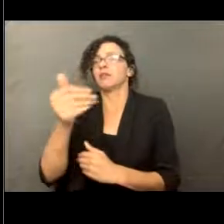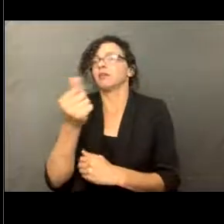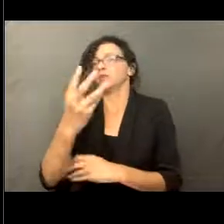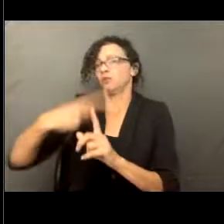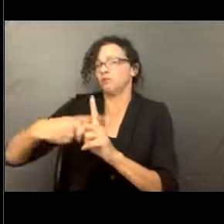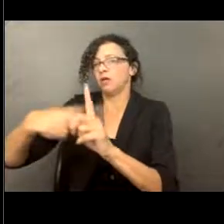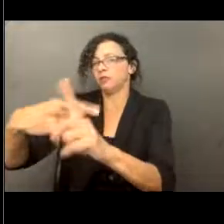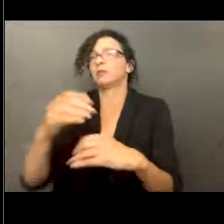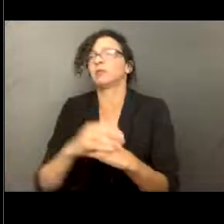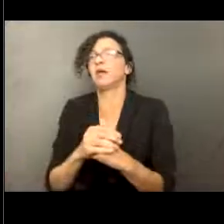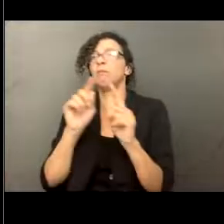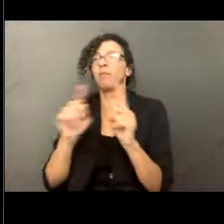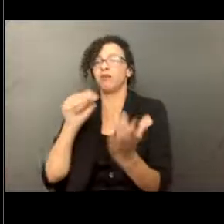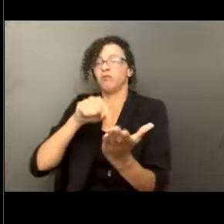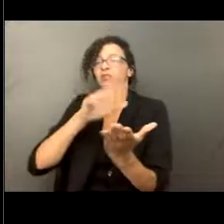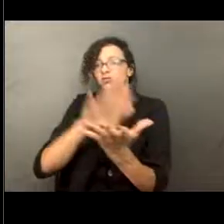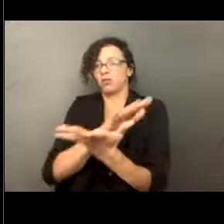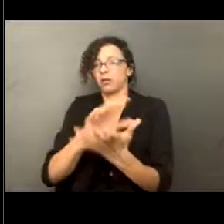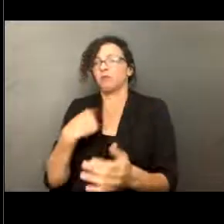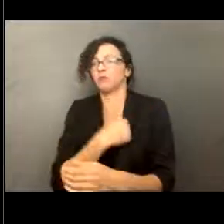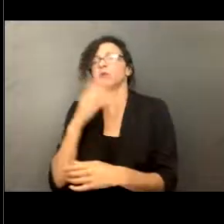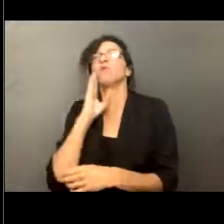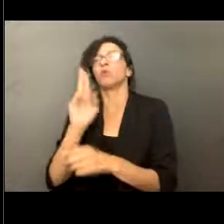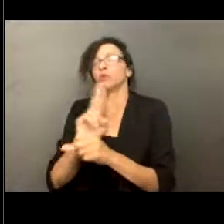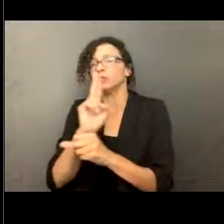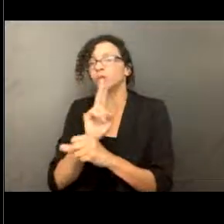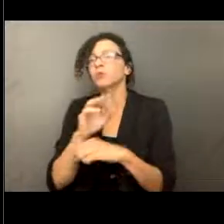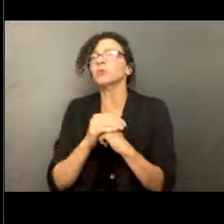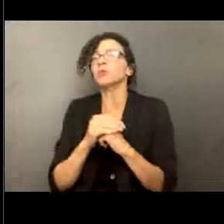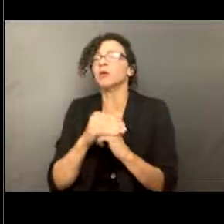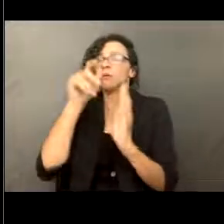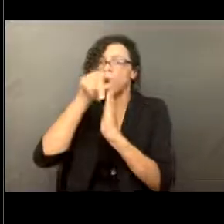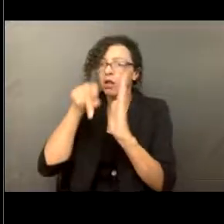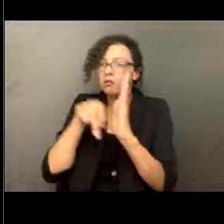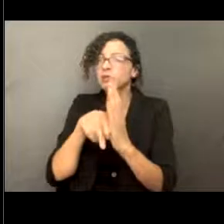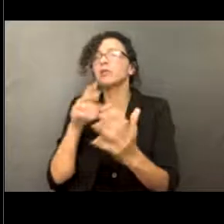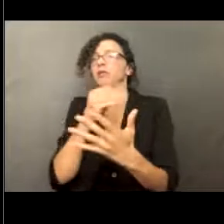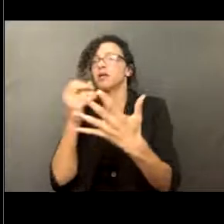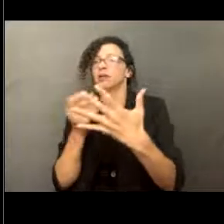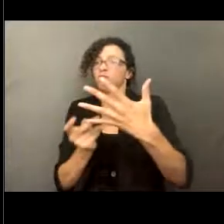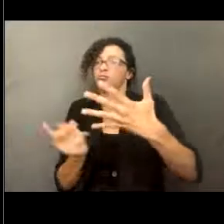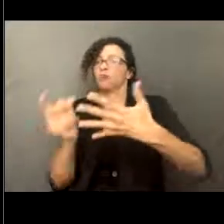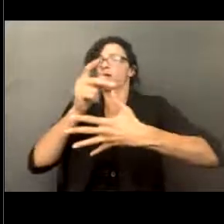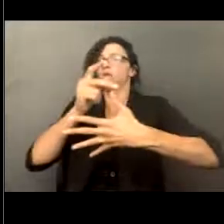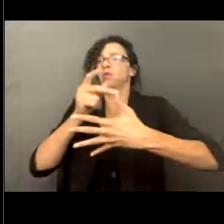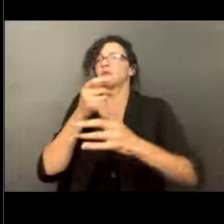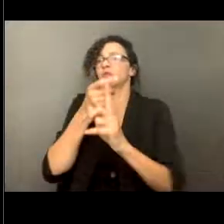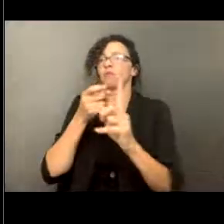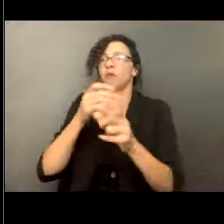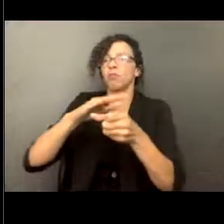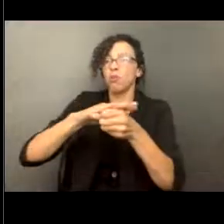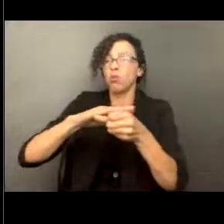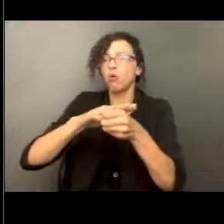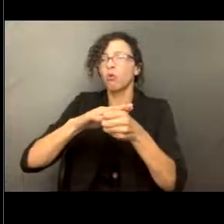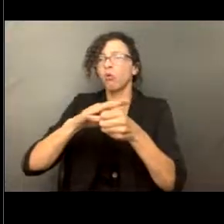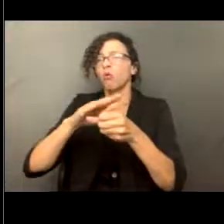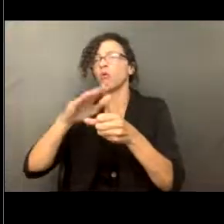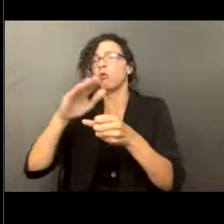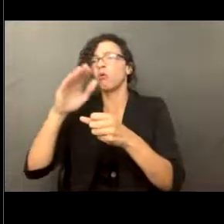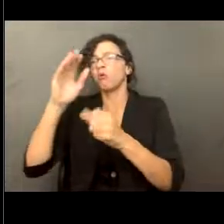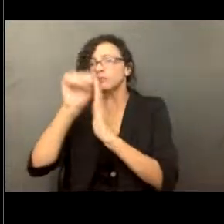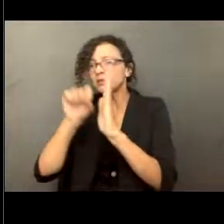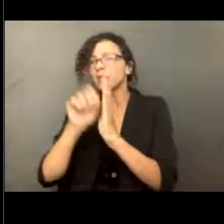policies and priorities. From our perspective, from your funding partners at the local level, we can look and start dissecting into where those dollars are